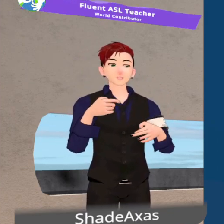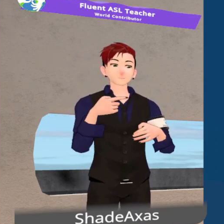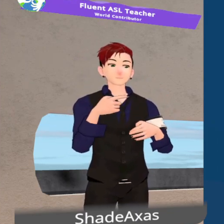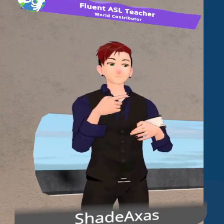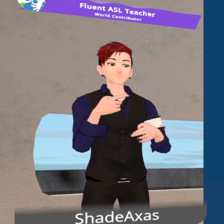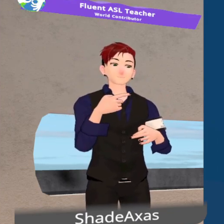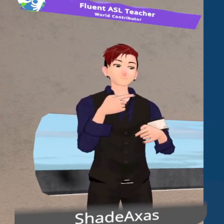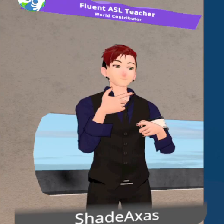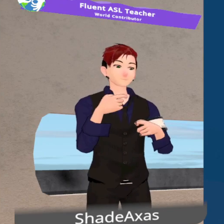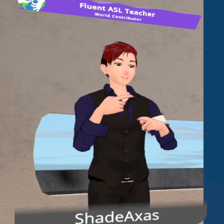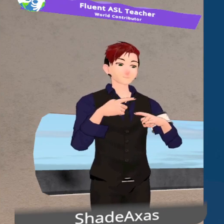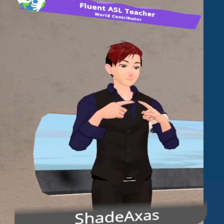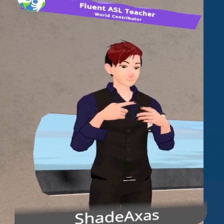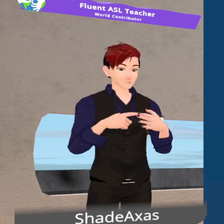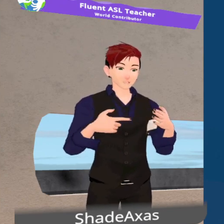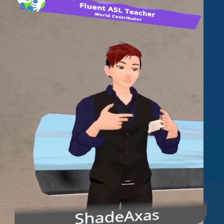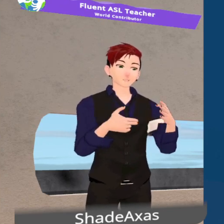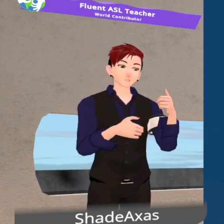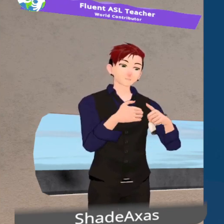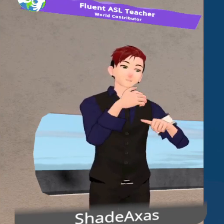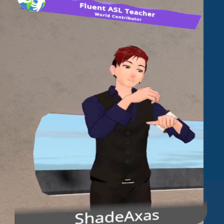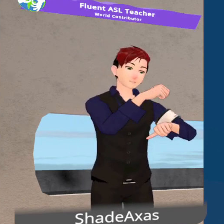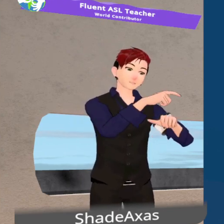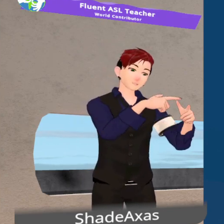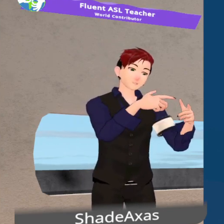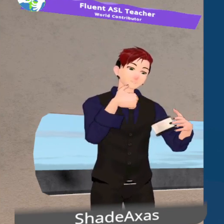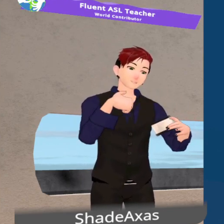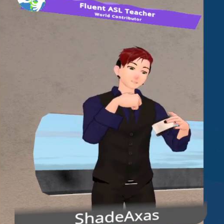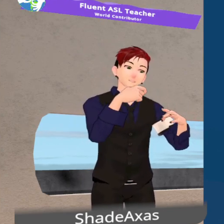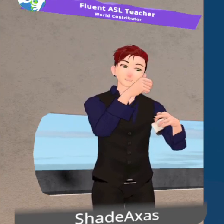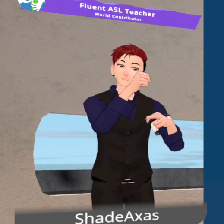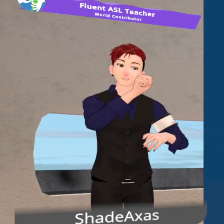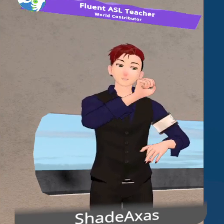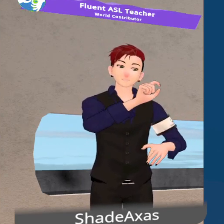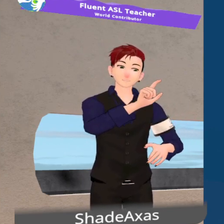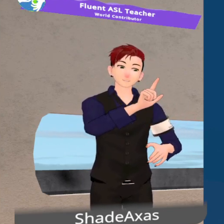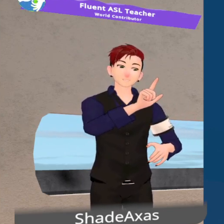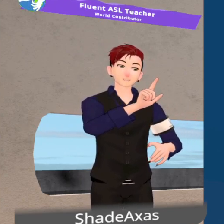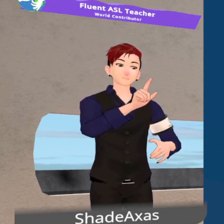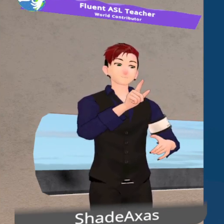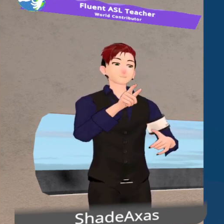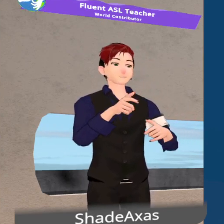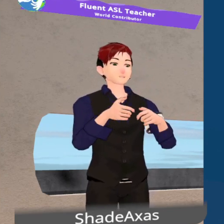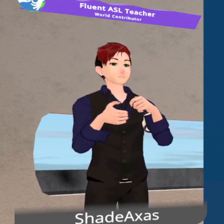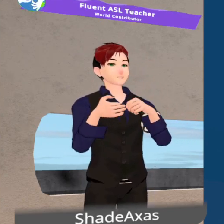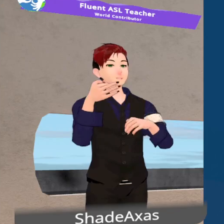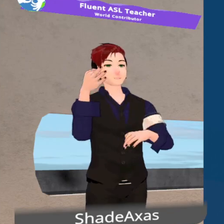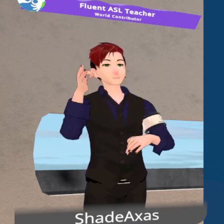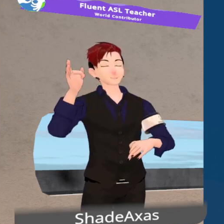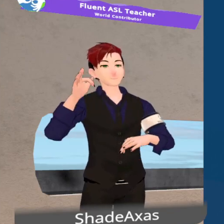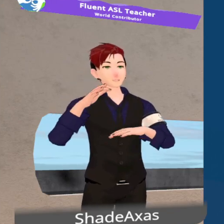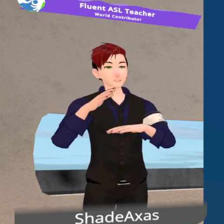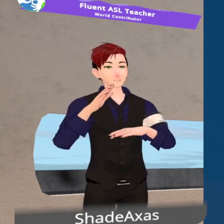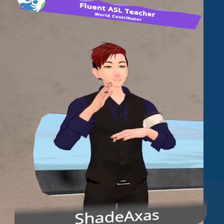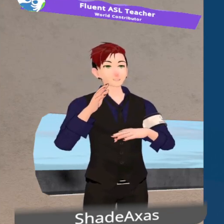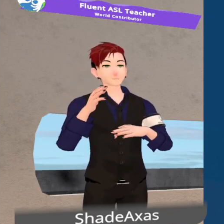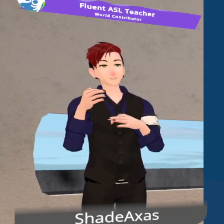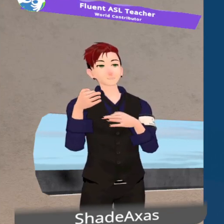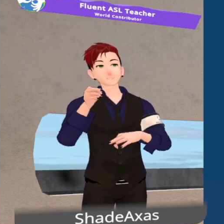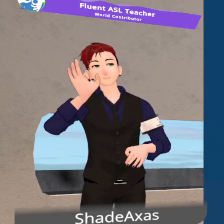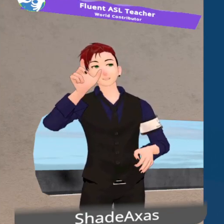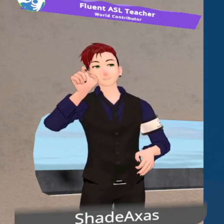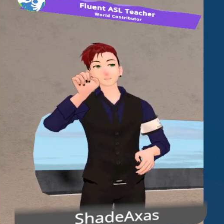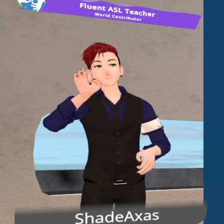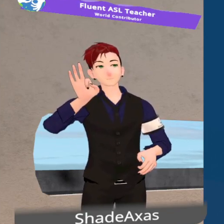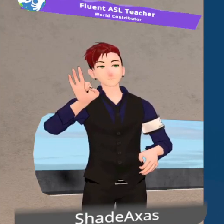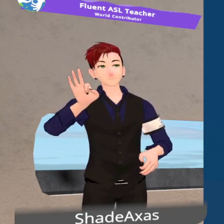use. But from what I know, most of the English speaking Canada uses ASL and most of the French speaking Canada